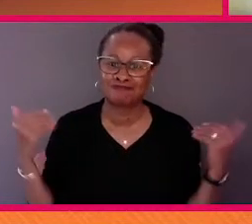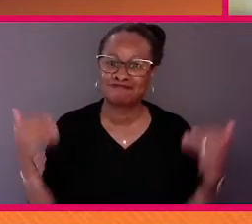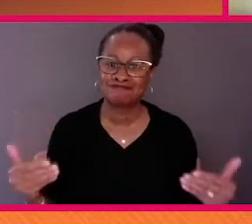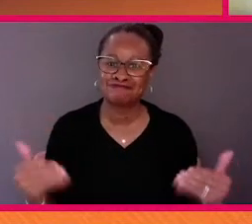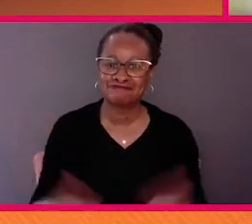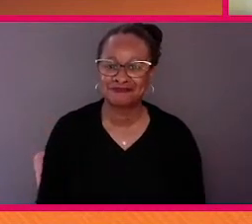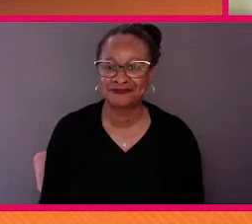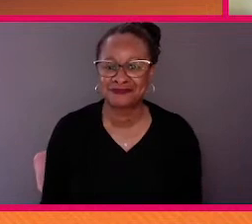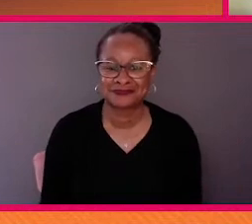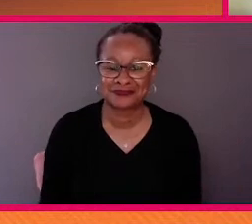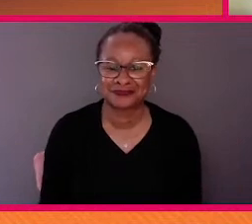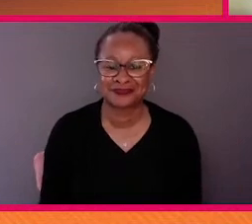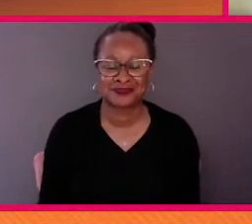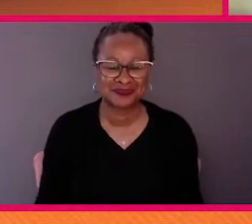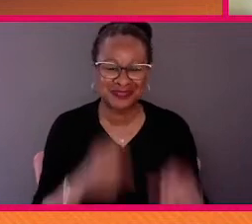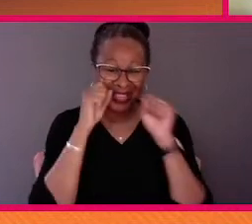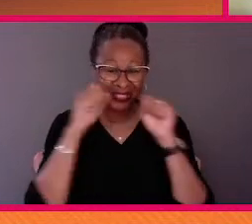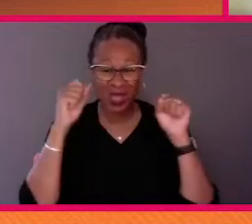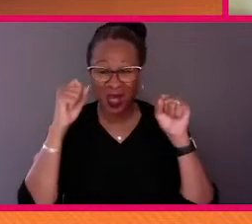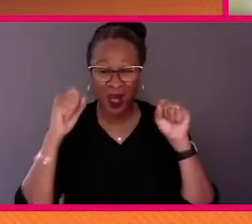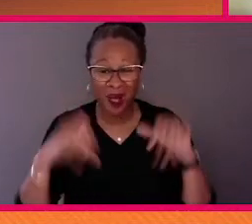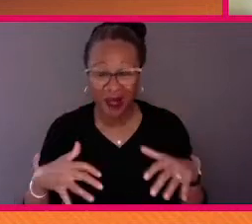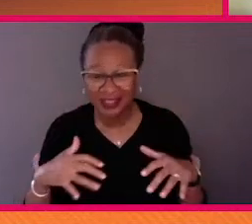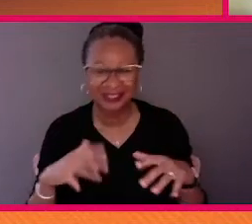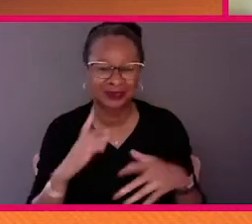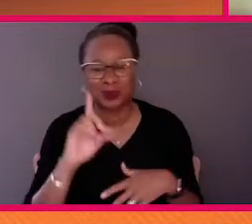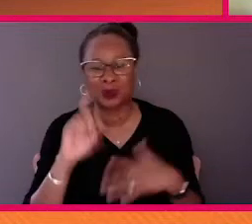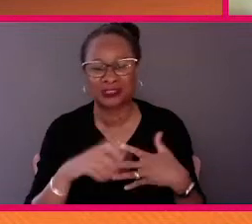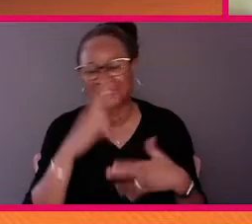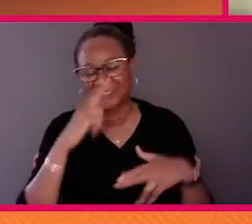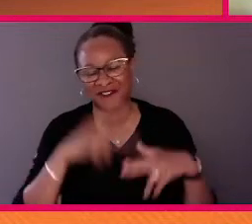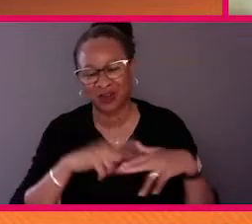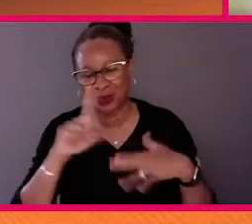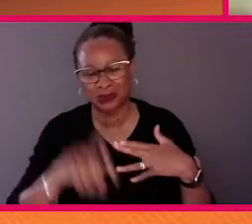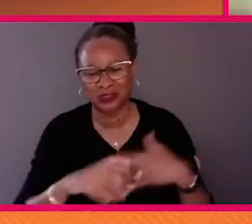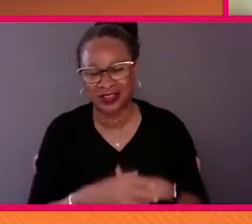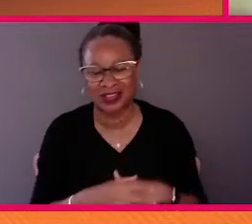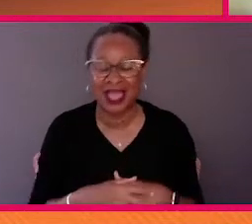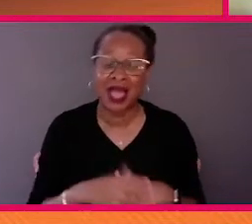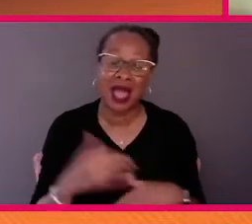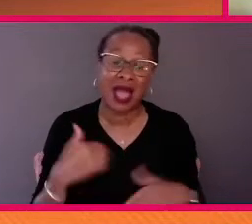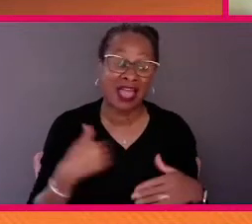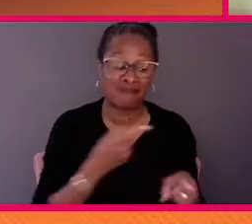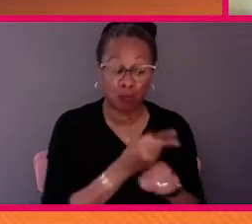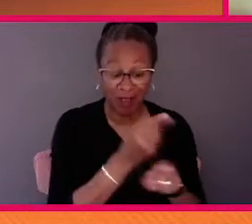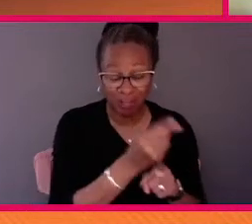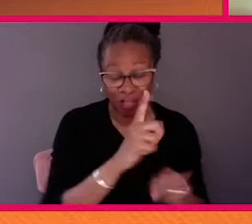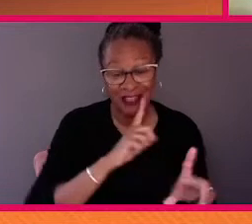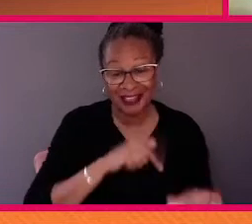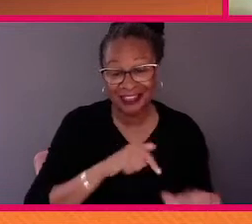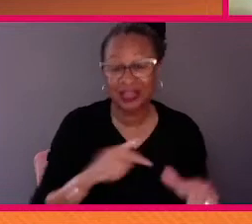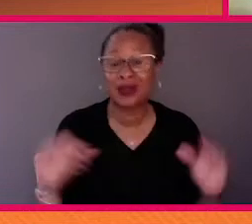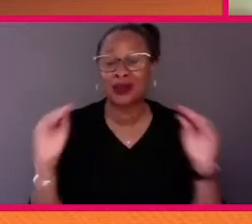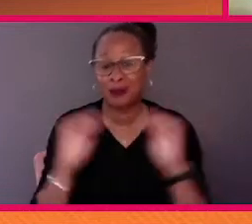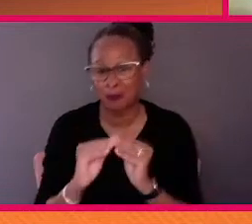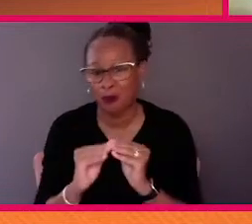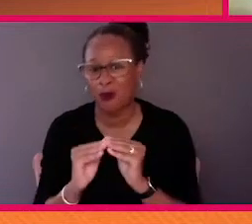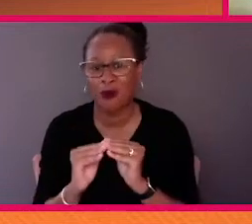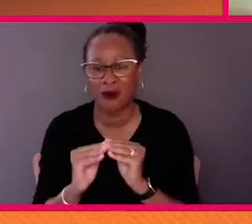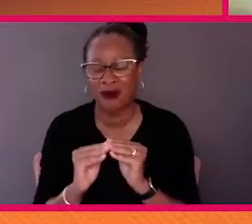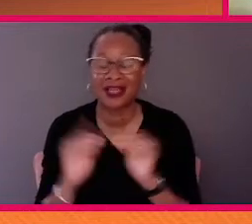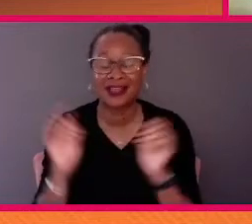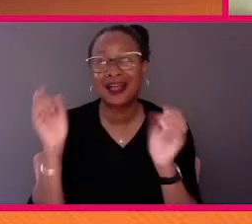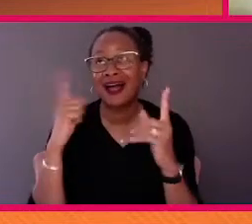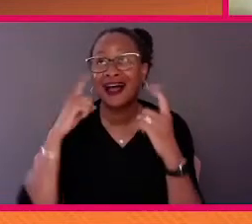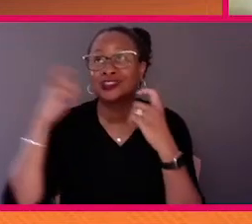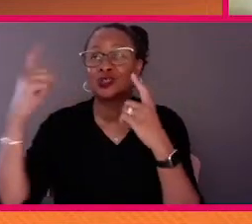It's an awesome question. It's a fun one. I have a practical answer, and then maybe the more pie in the sky dream one. But the